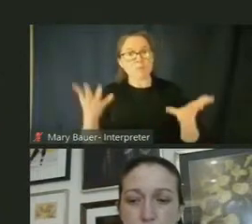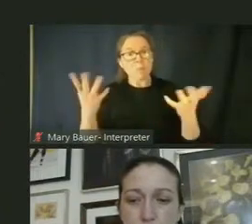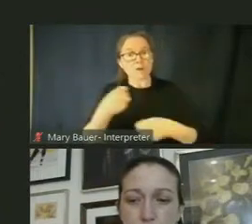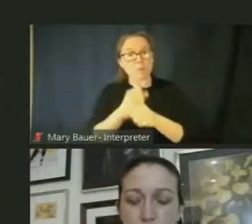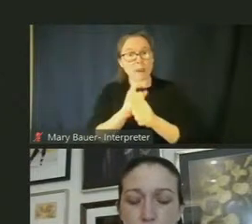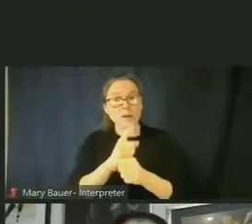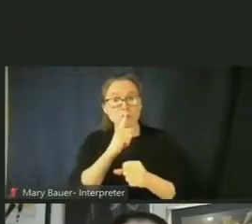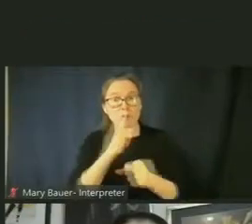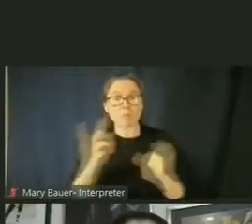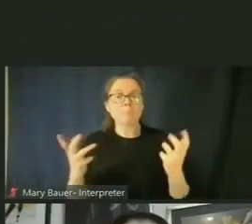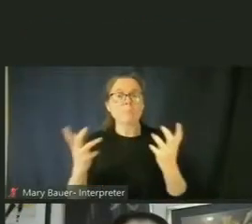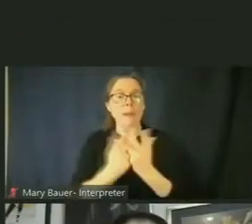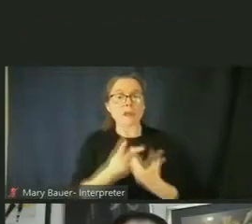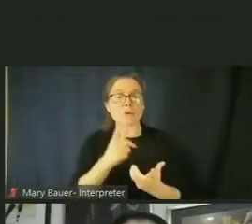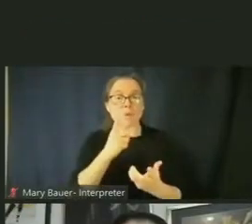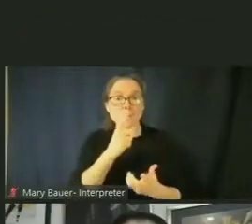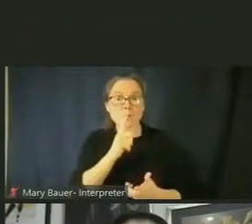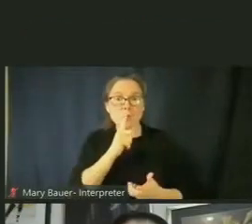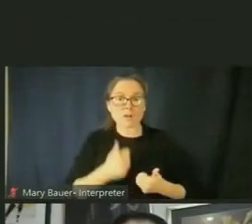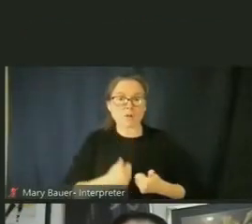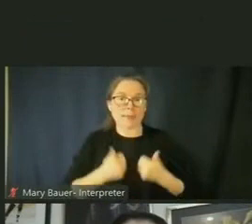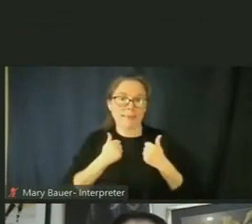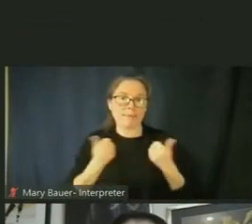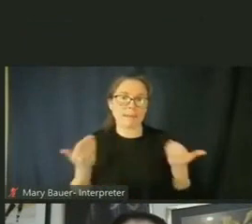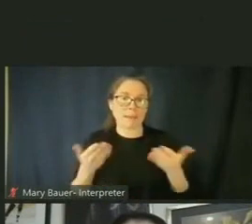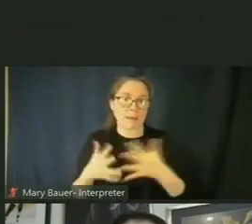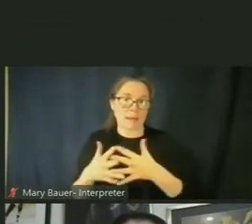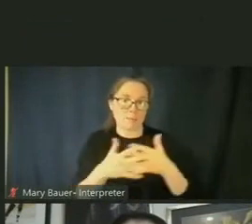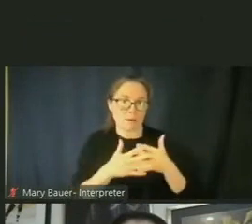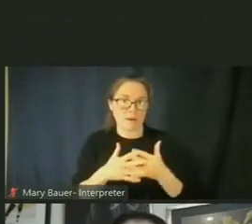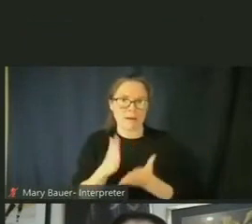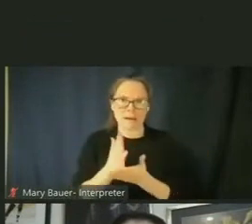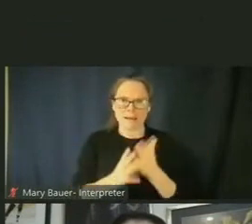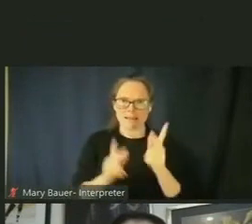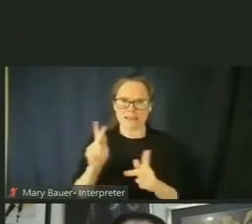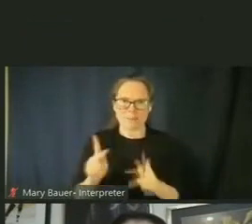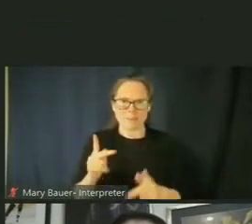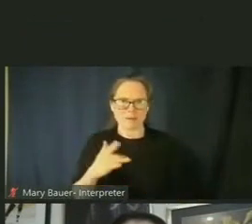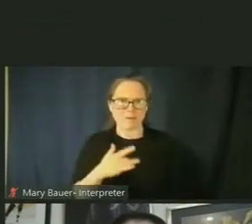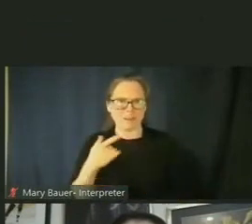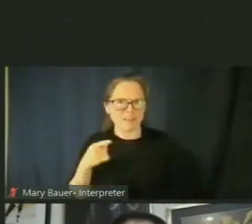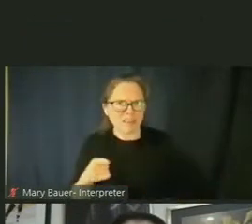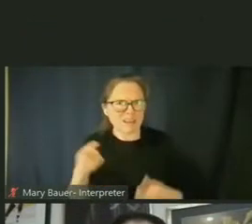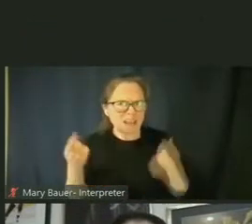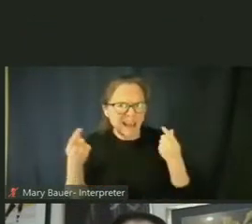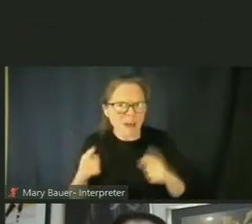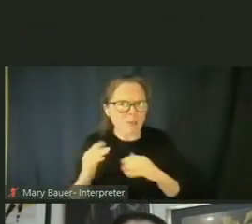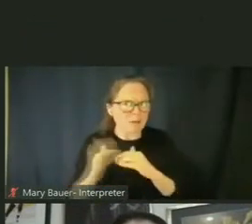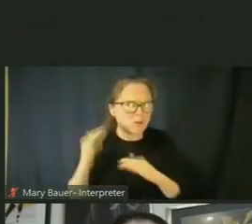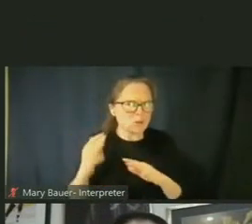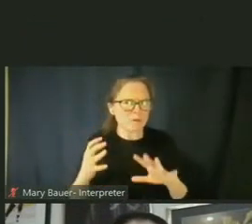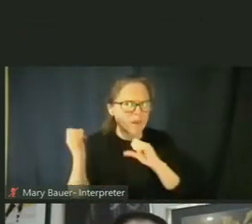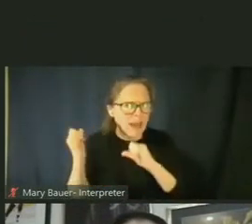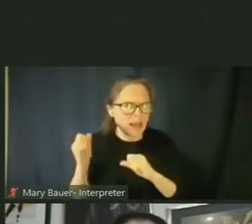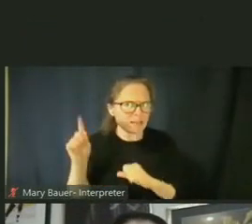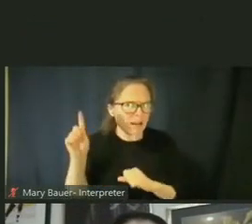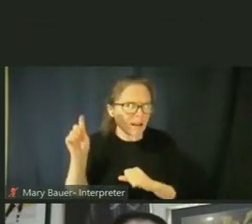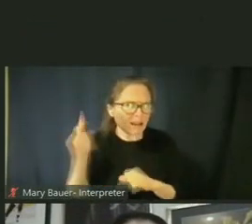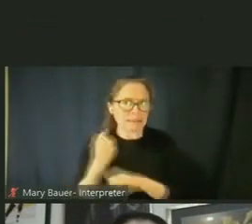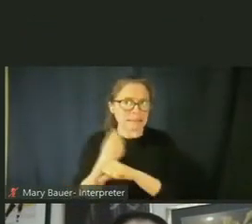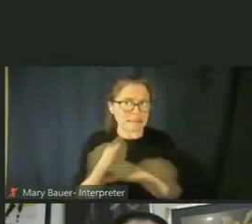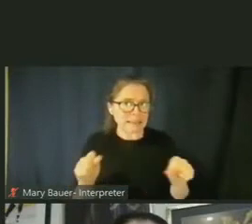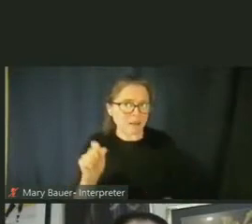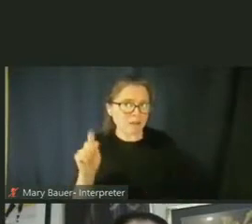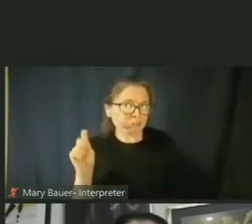scale population. And then some people say, well, this all happened really probably too quickly. Was it truly safe? Well, remember